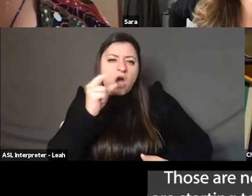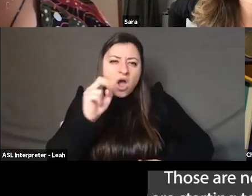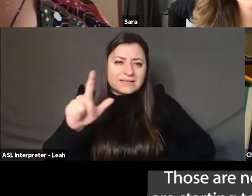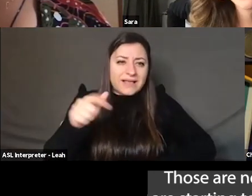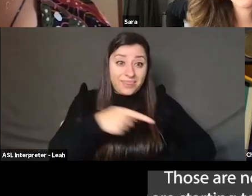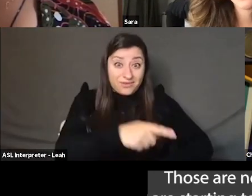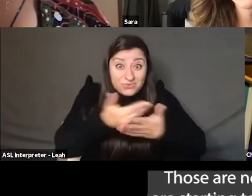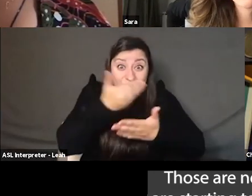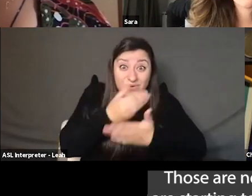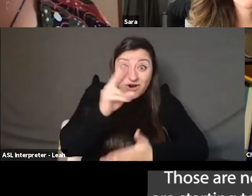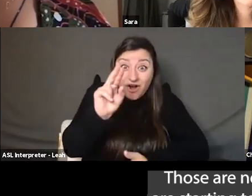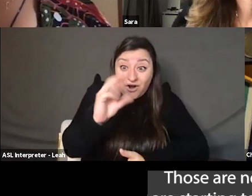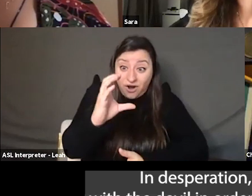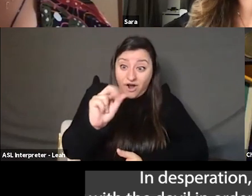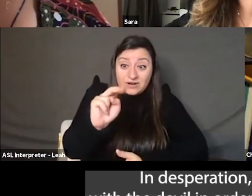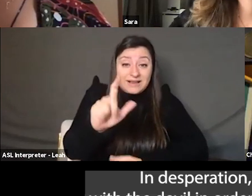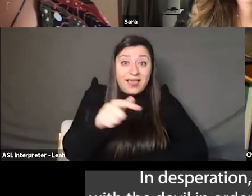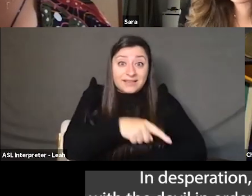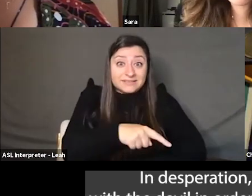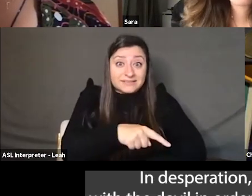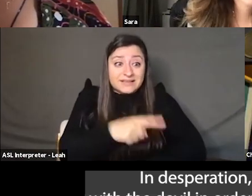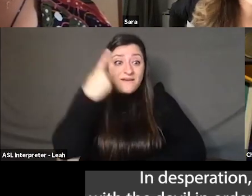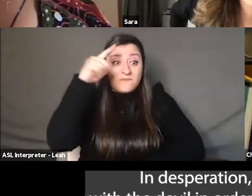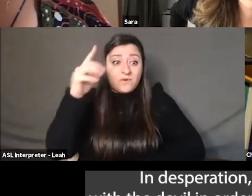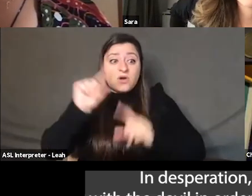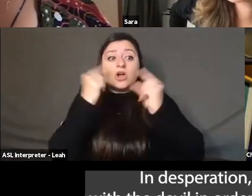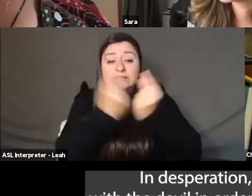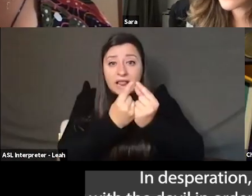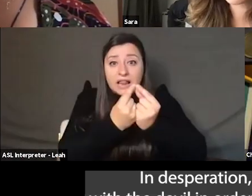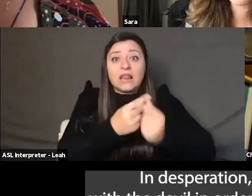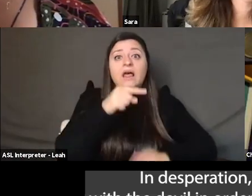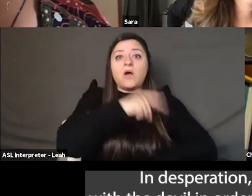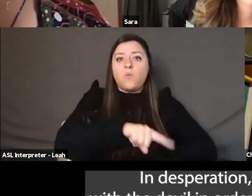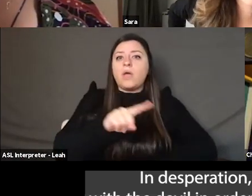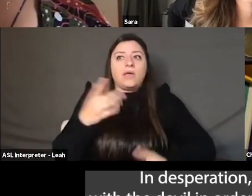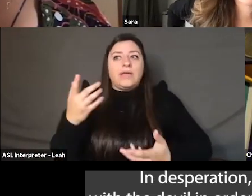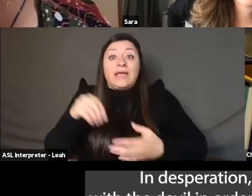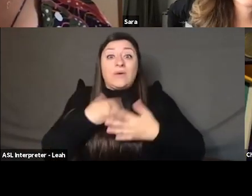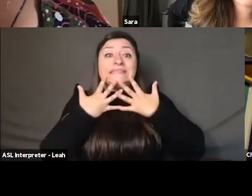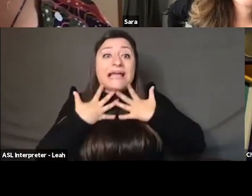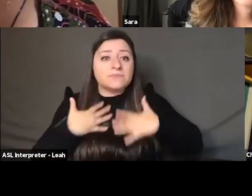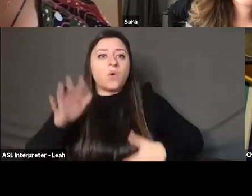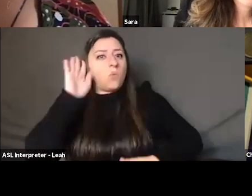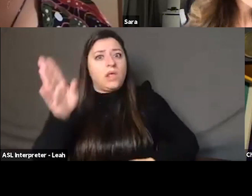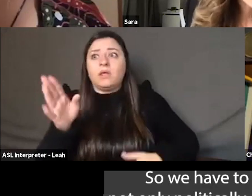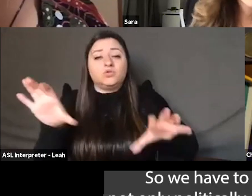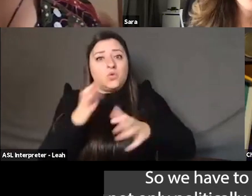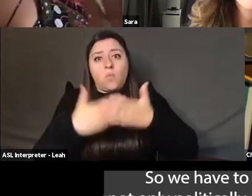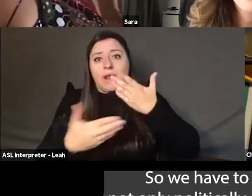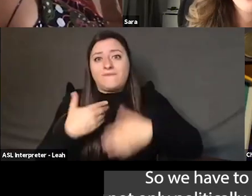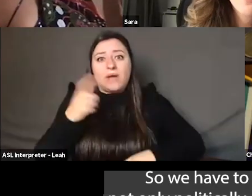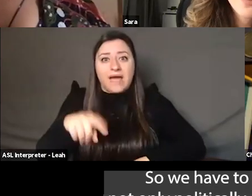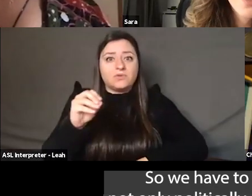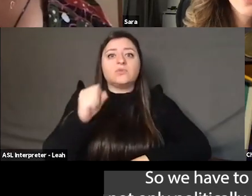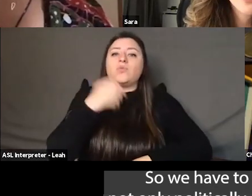Those are new cartels that are starting to be formed. In desperation, we will unite with the devil in order to make ends meet. So we have